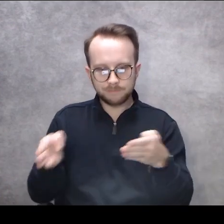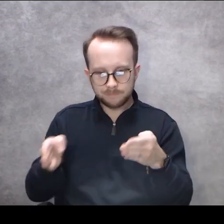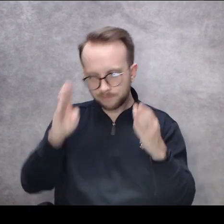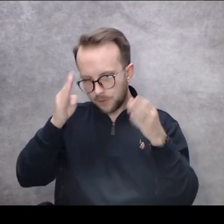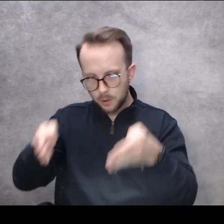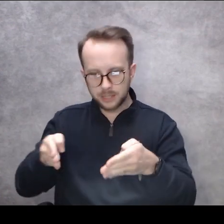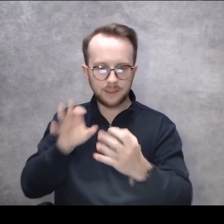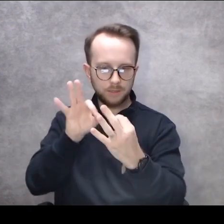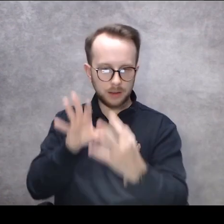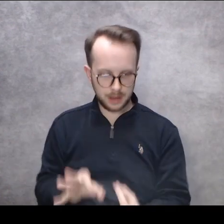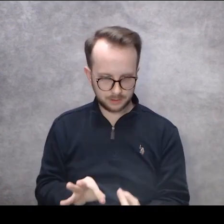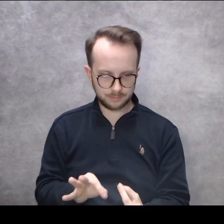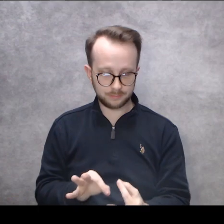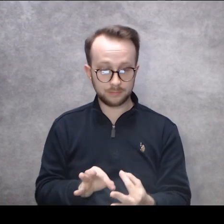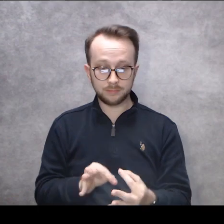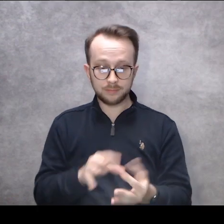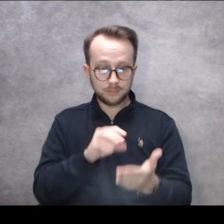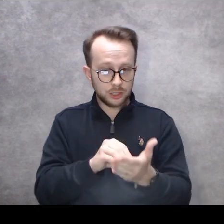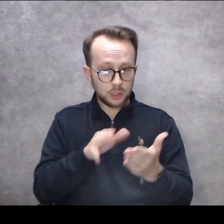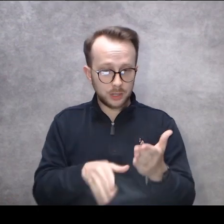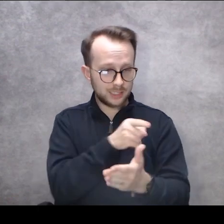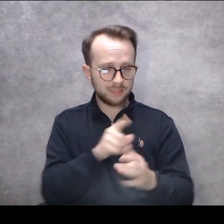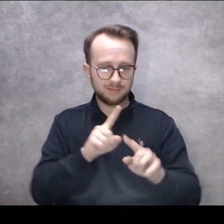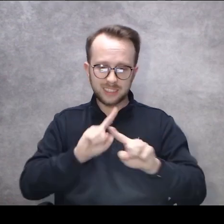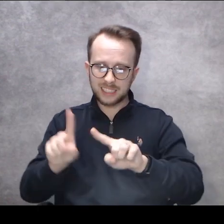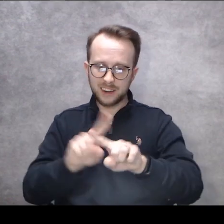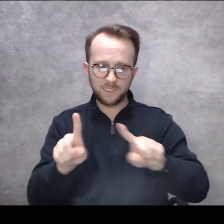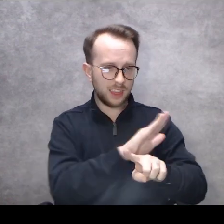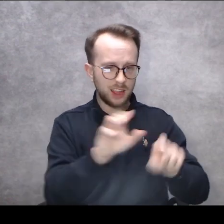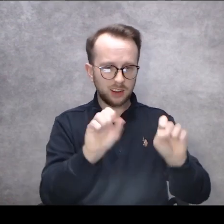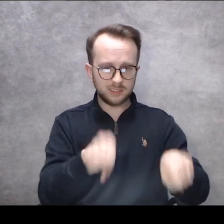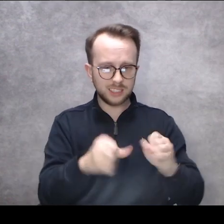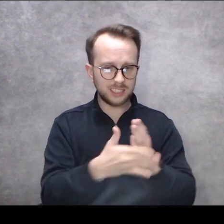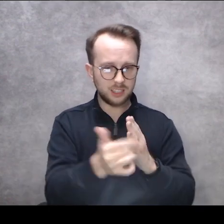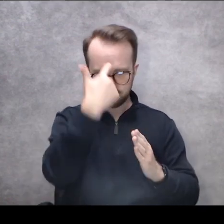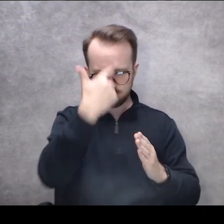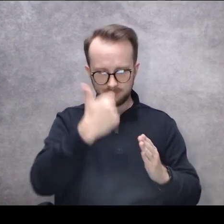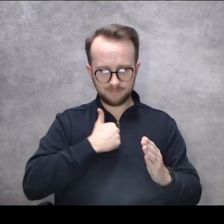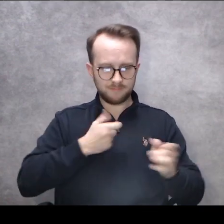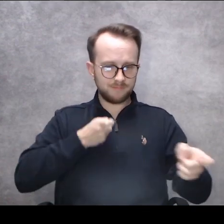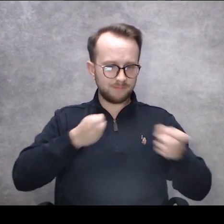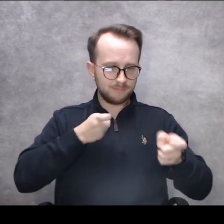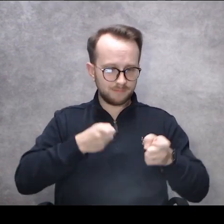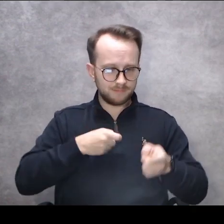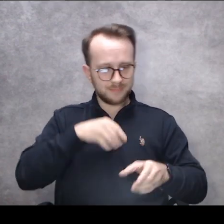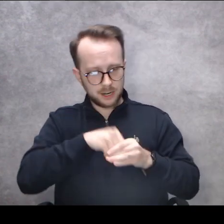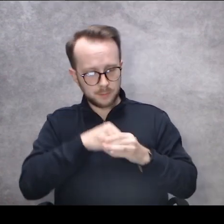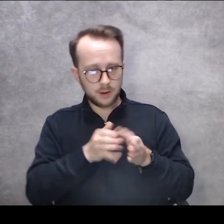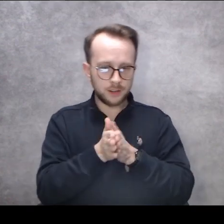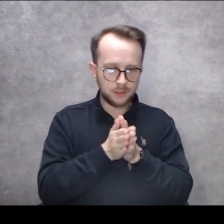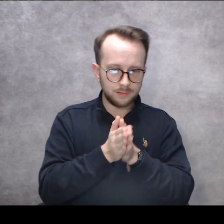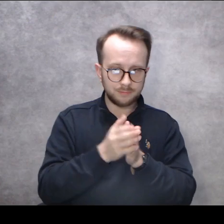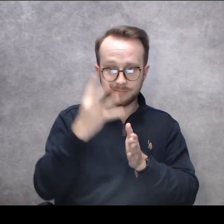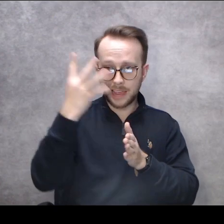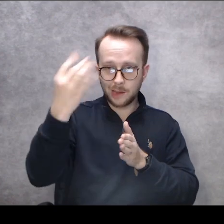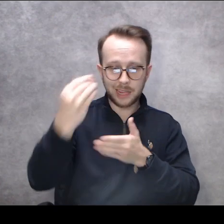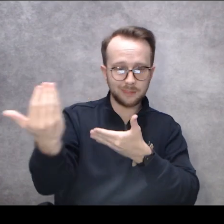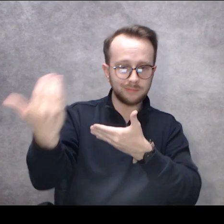Learners differ considerably in capacity for self-regulation, inner motivation, external